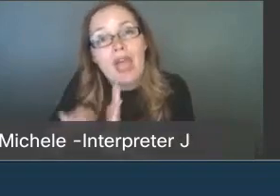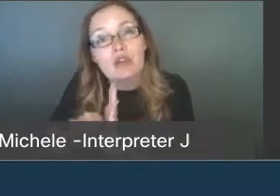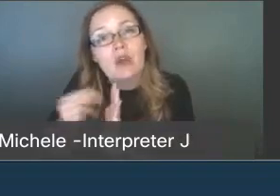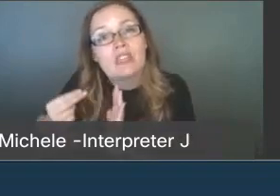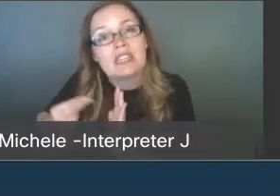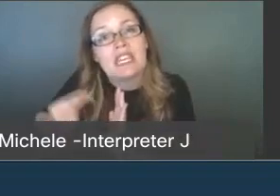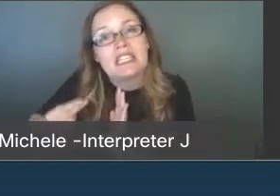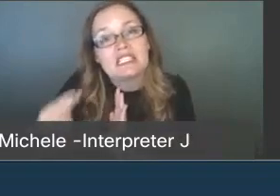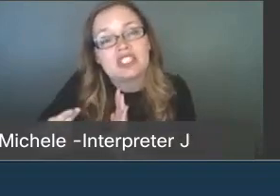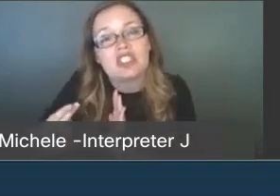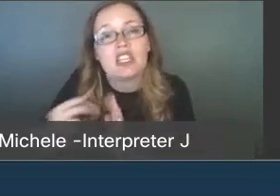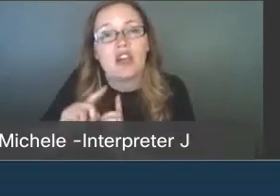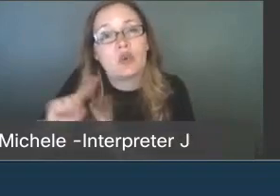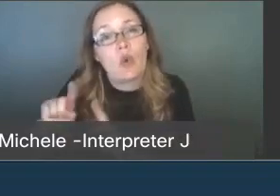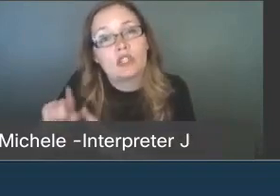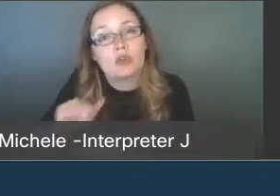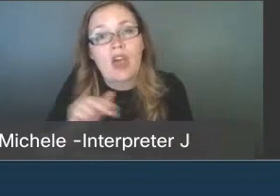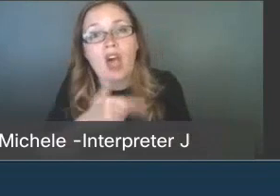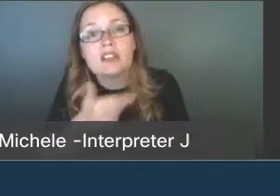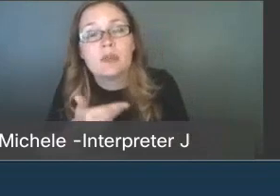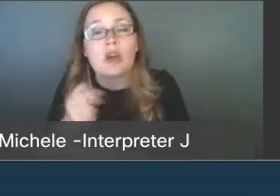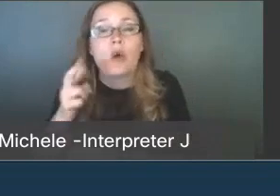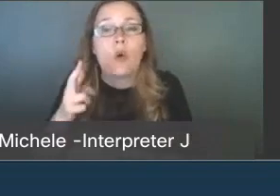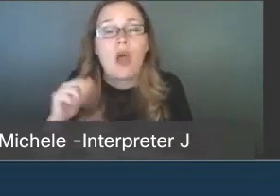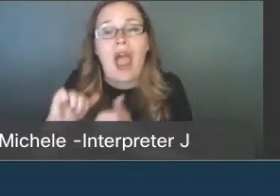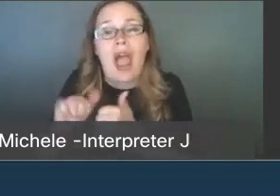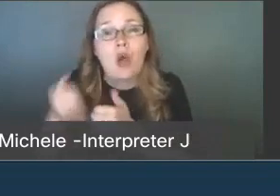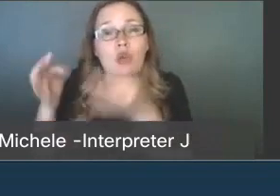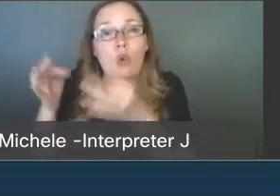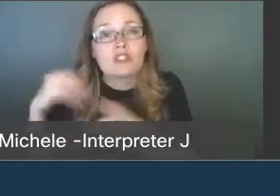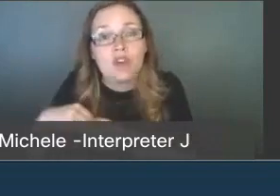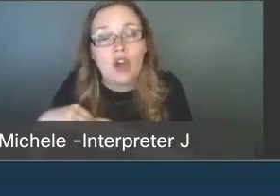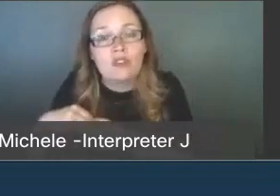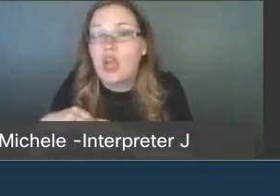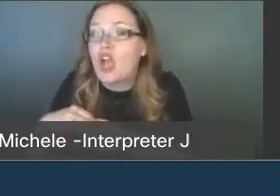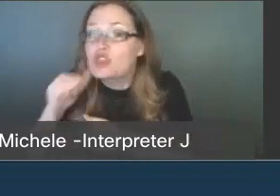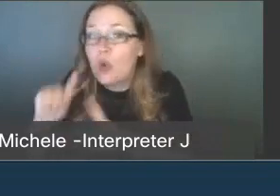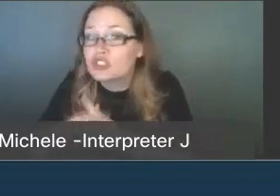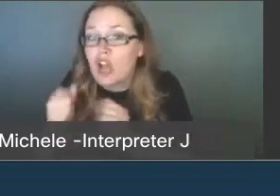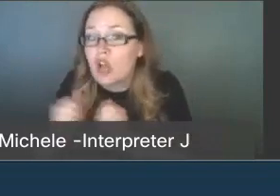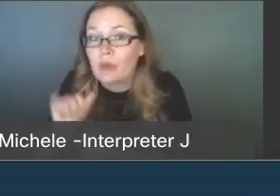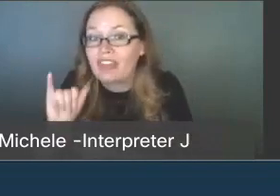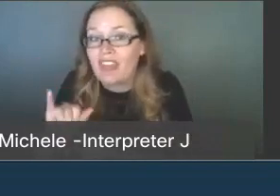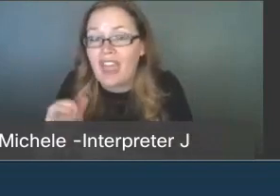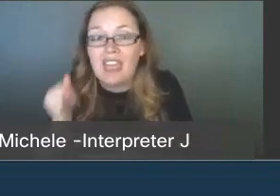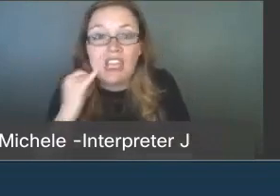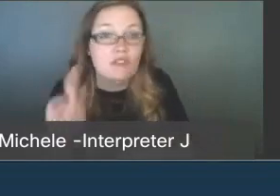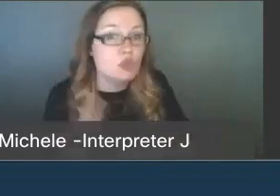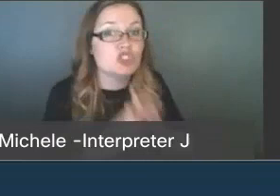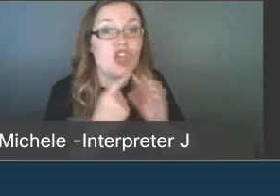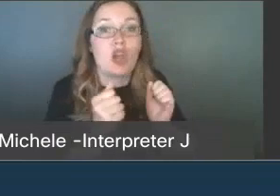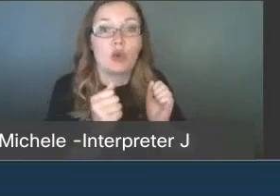of hospitalization or history of justice involvement. But don't lead with that information, because if you lead with that